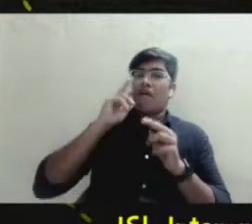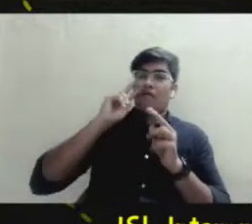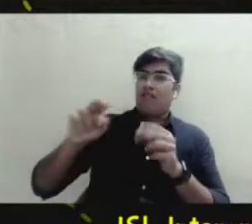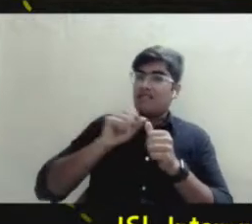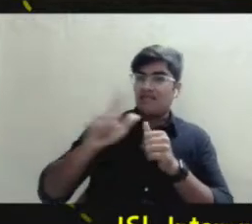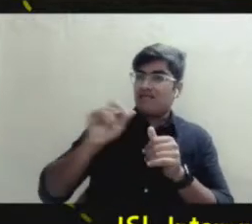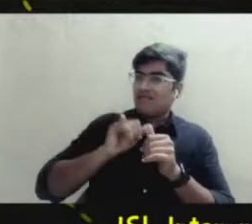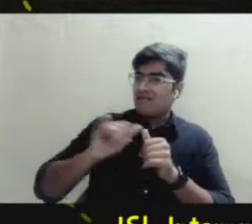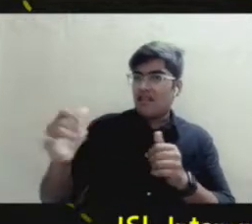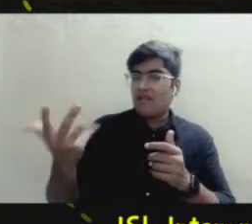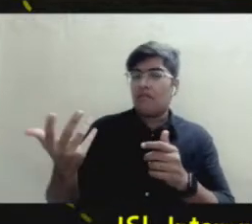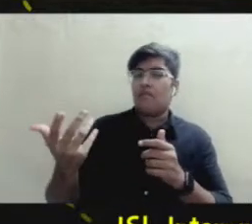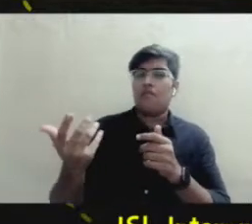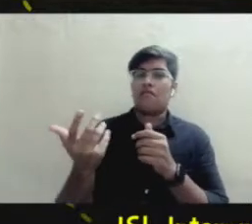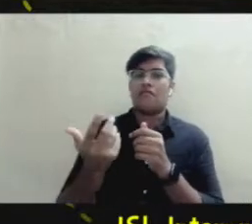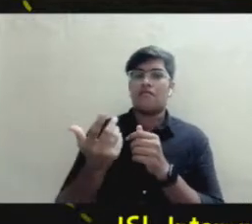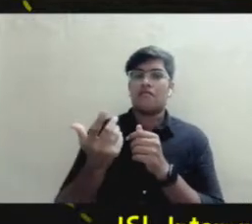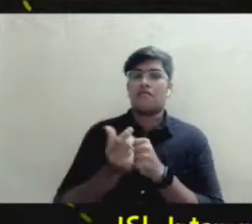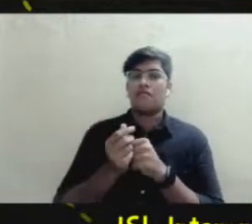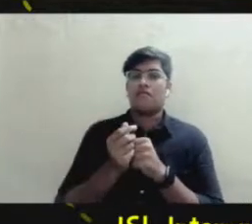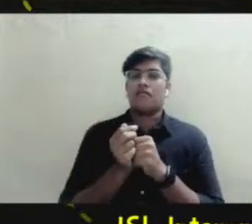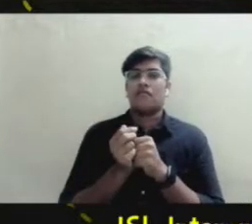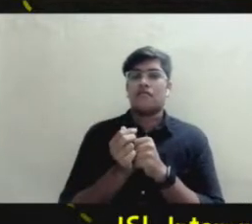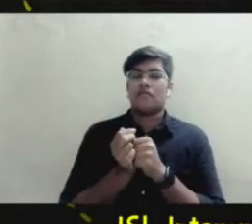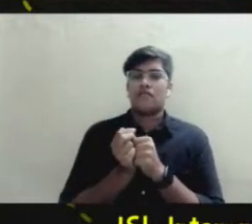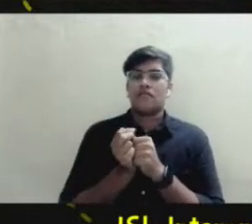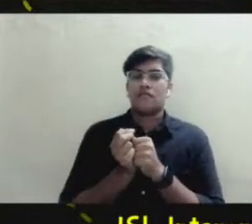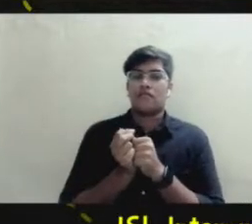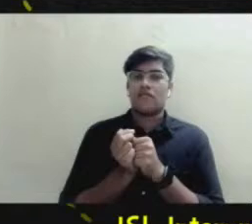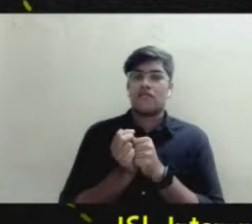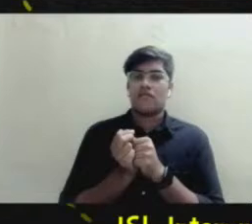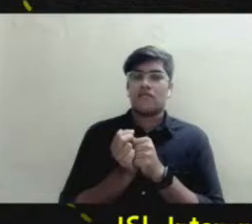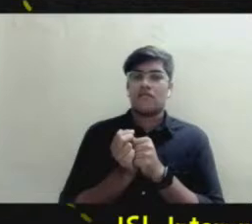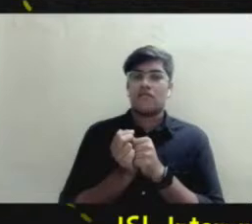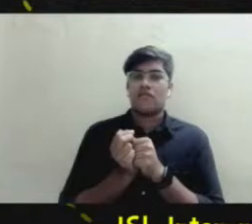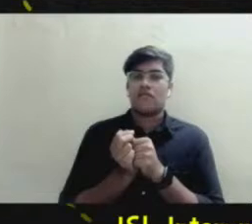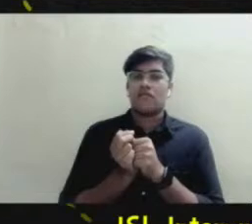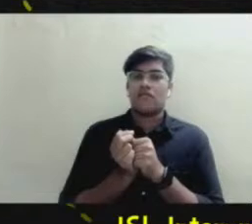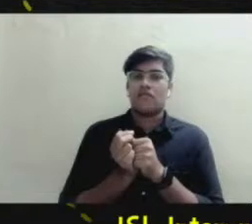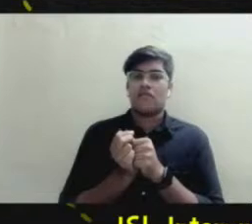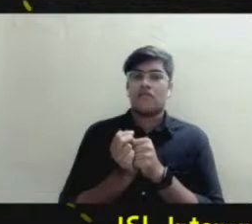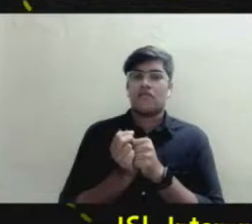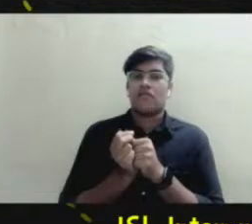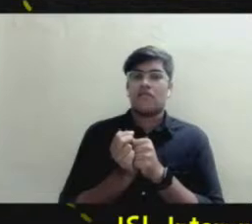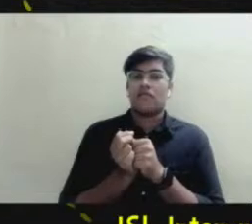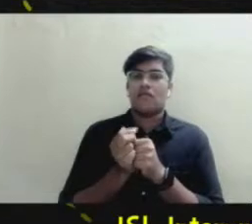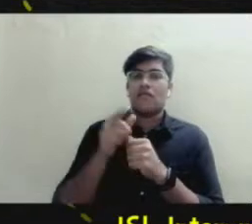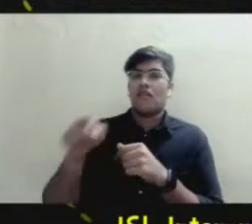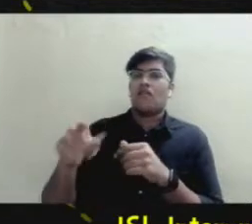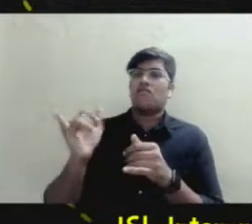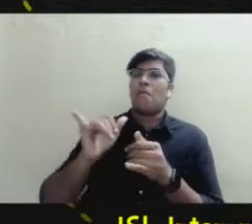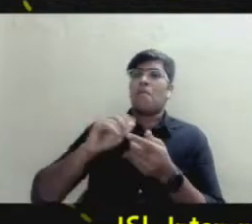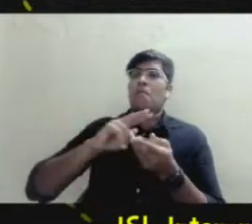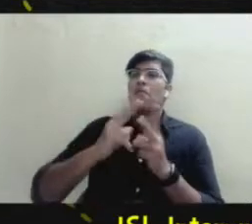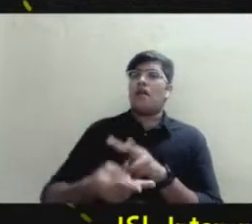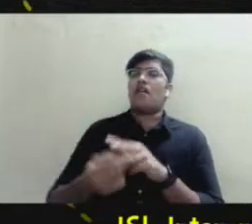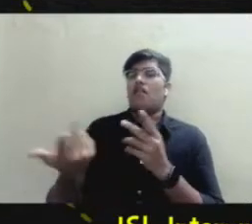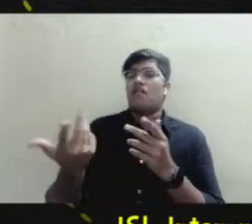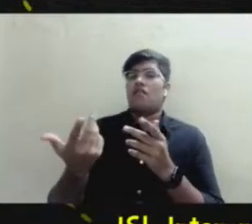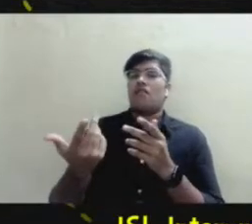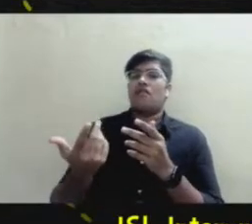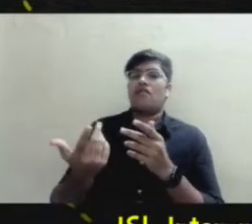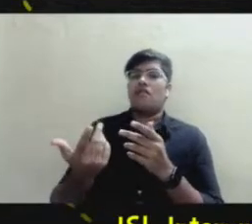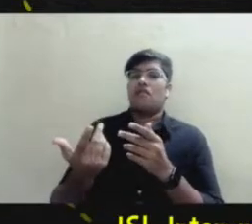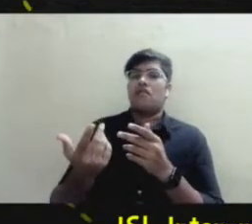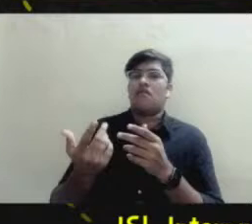how should I say, the palla of the sari fluttering, but fluttering very